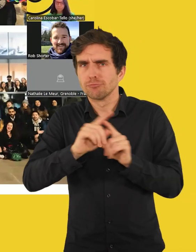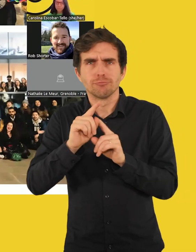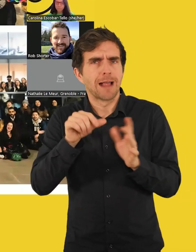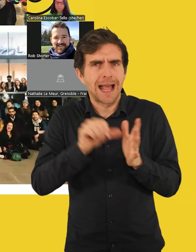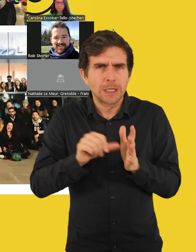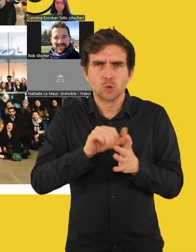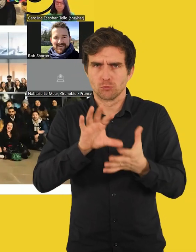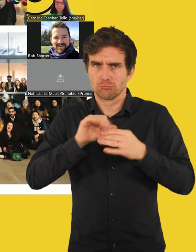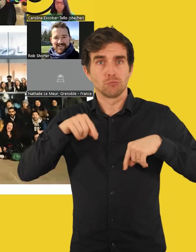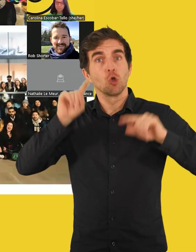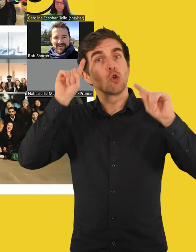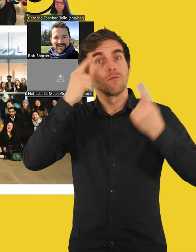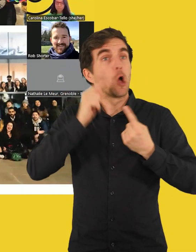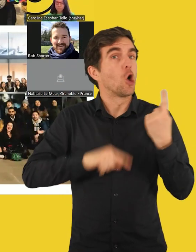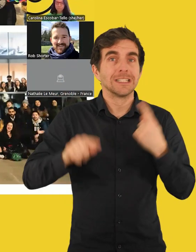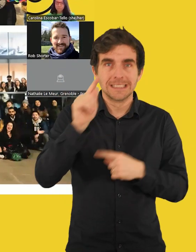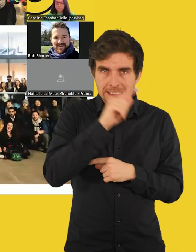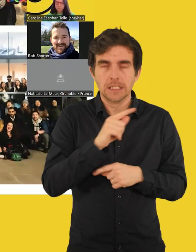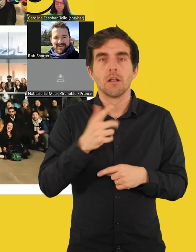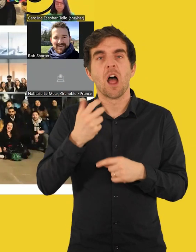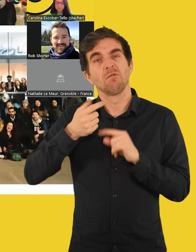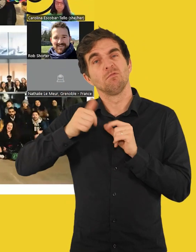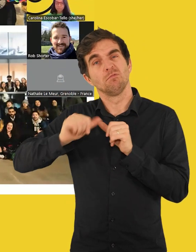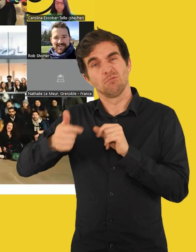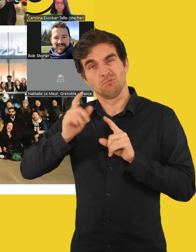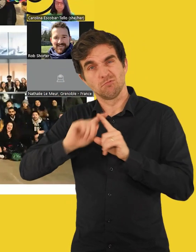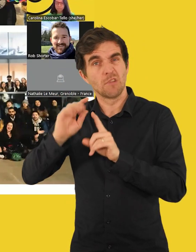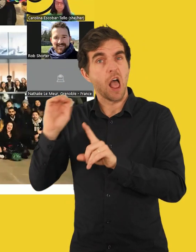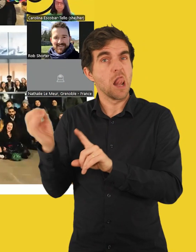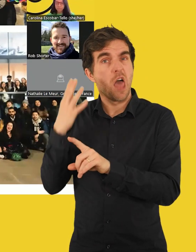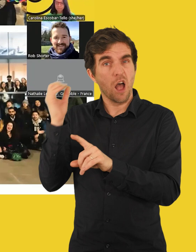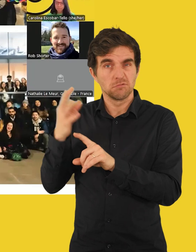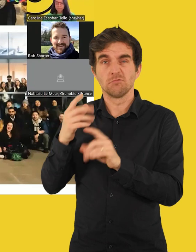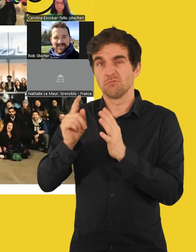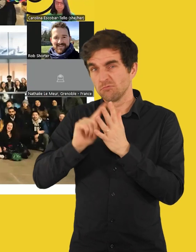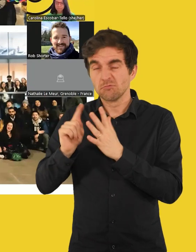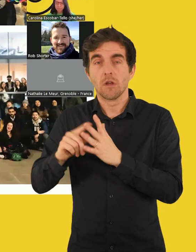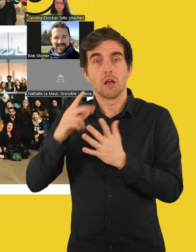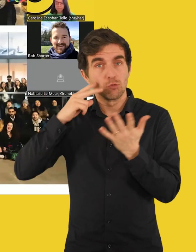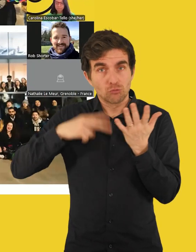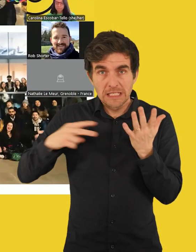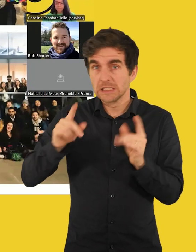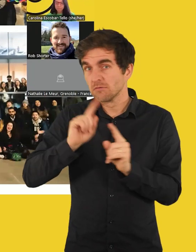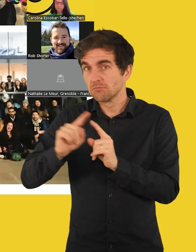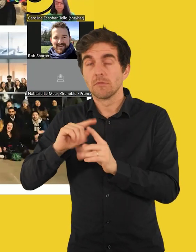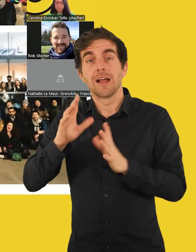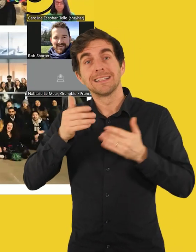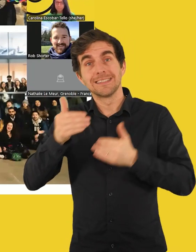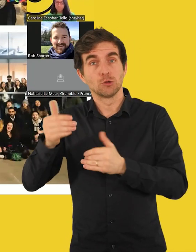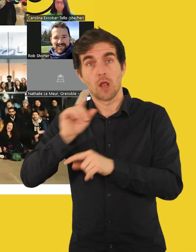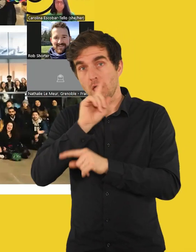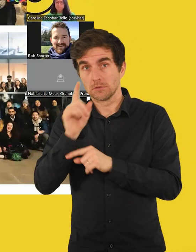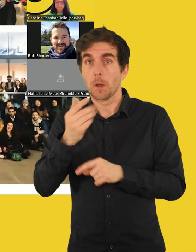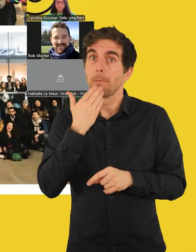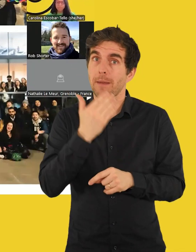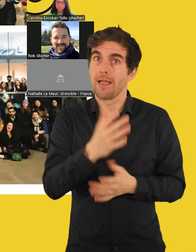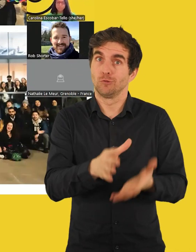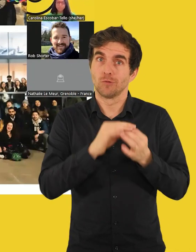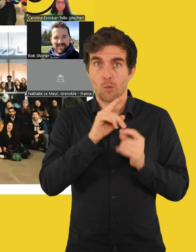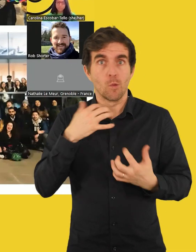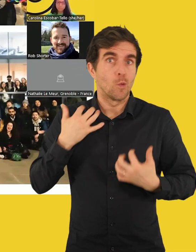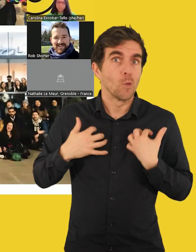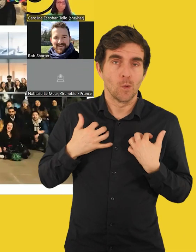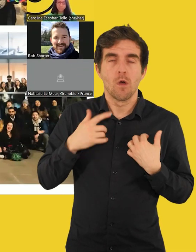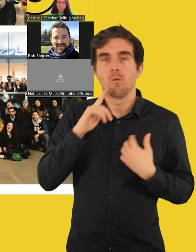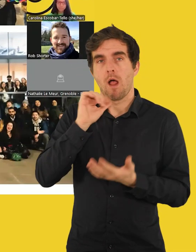Doughnut Economics related issues in universities. So a series of slide decks, reading resources, and this is in the session later today. Please